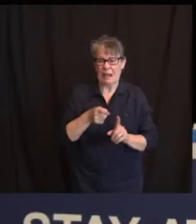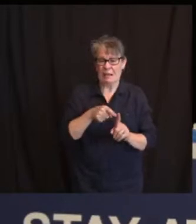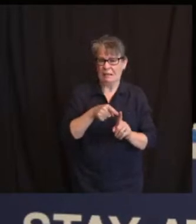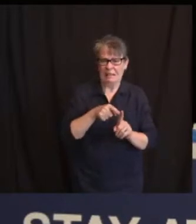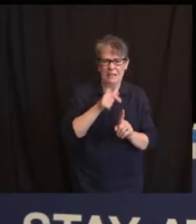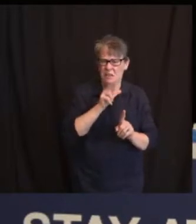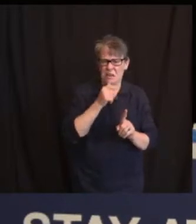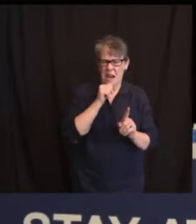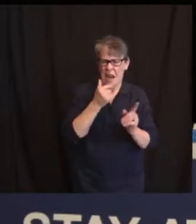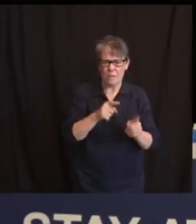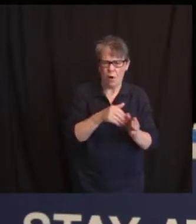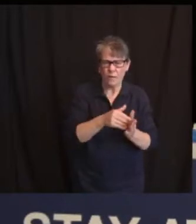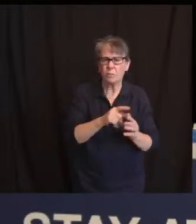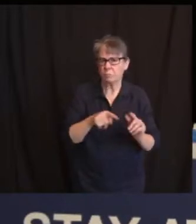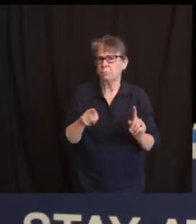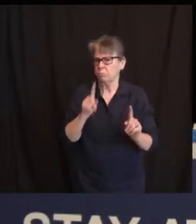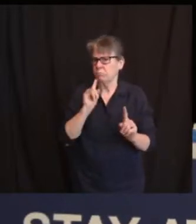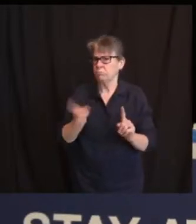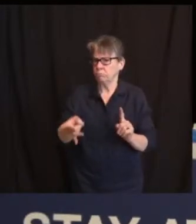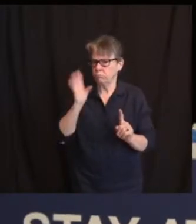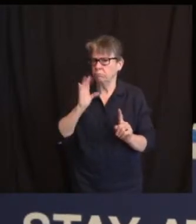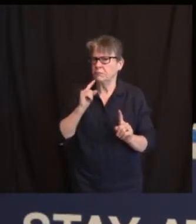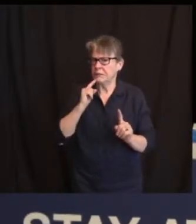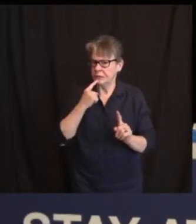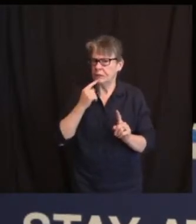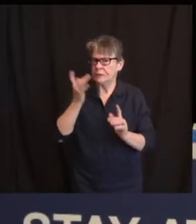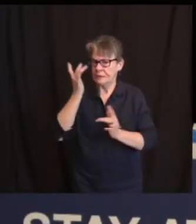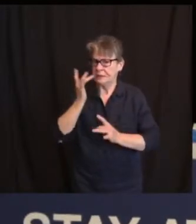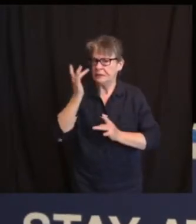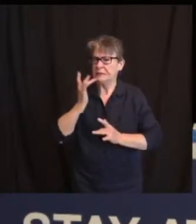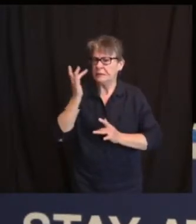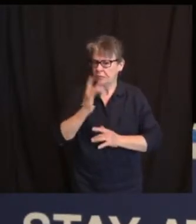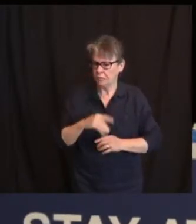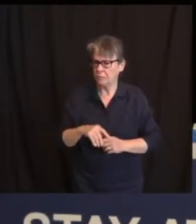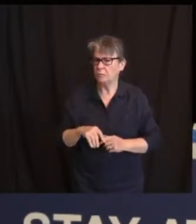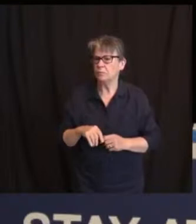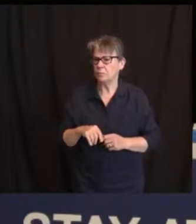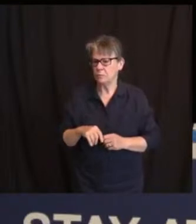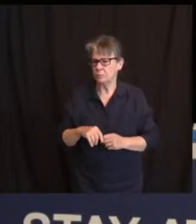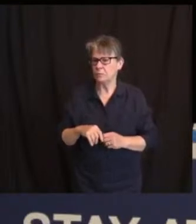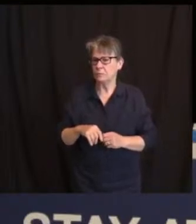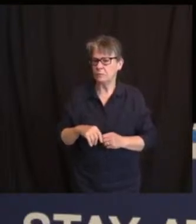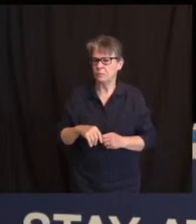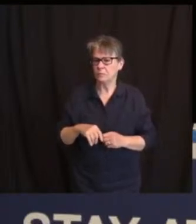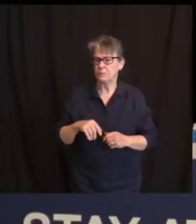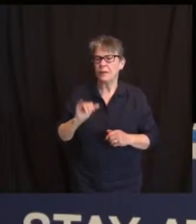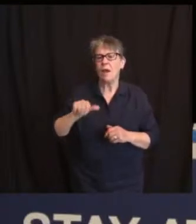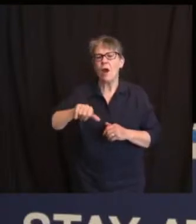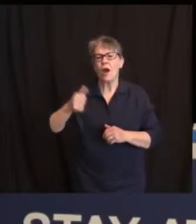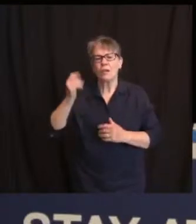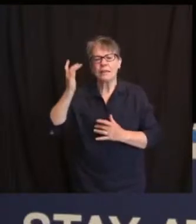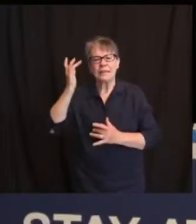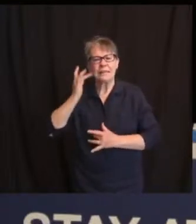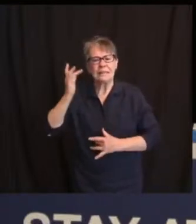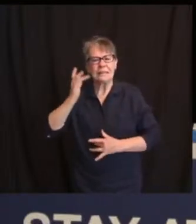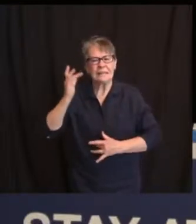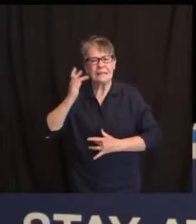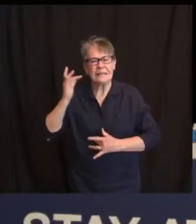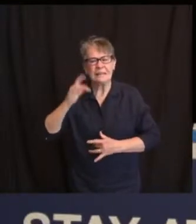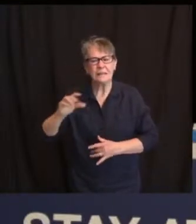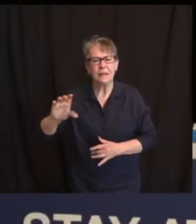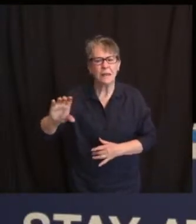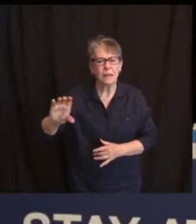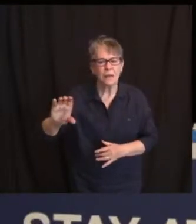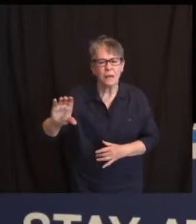don't want people out there, parents out there, to get concerned, oh, my child had Coxsackie. Coxsackie is very different from Kawasaki, even